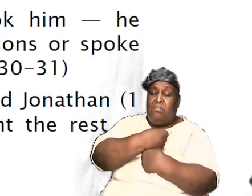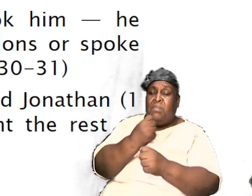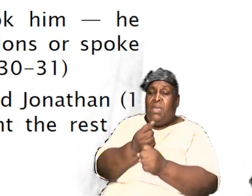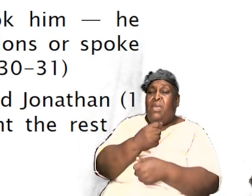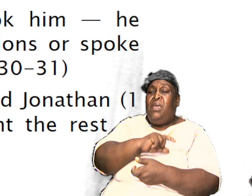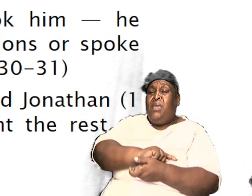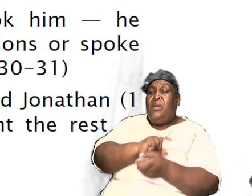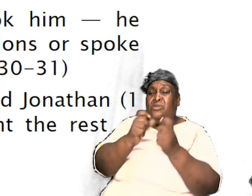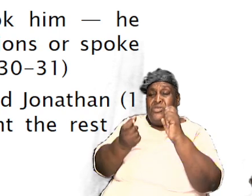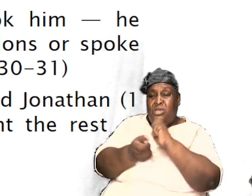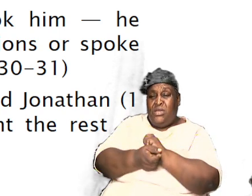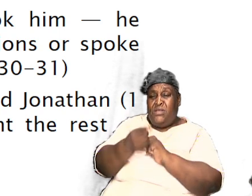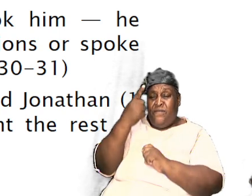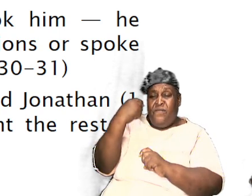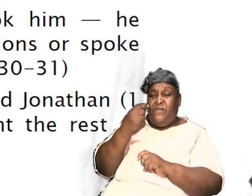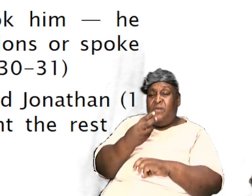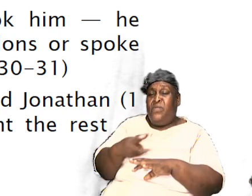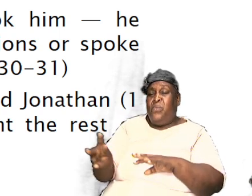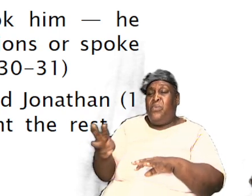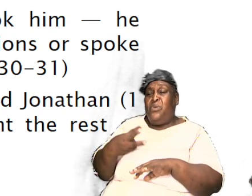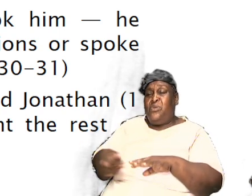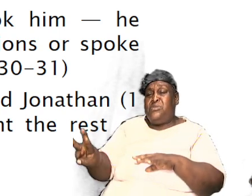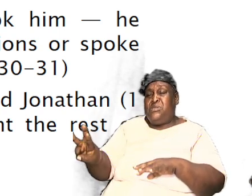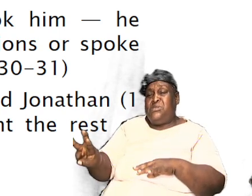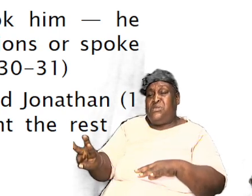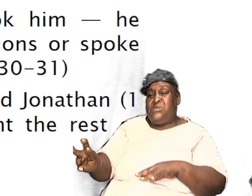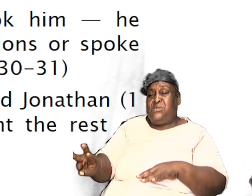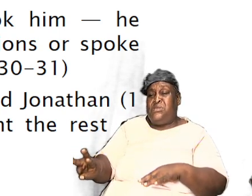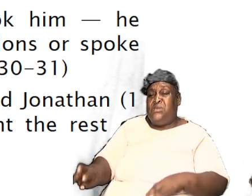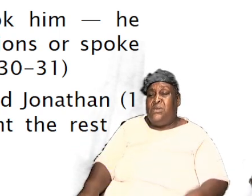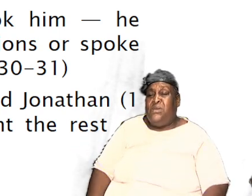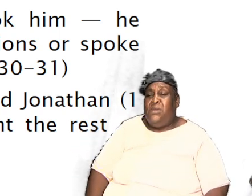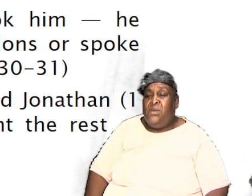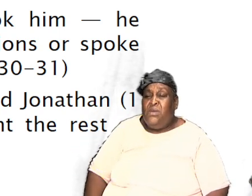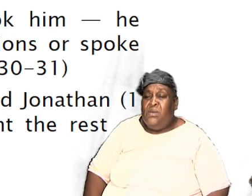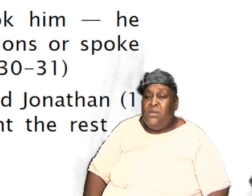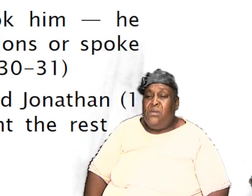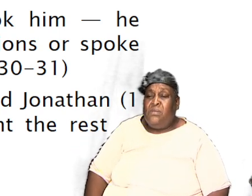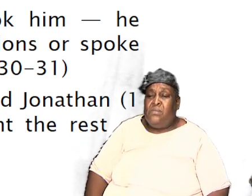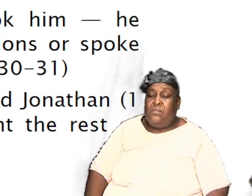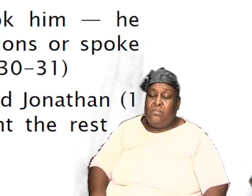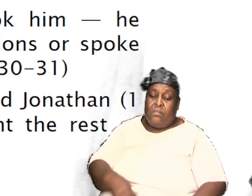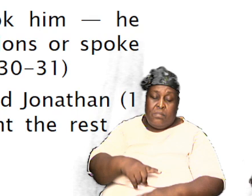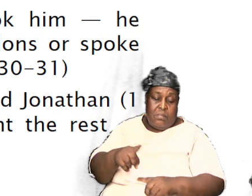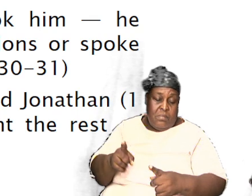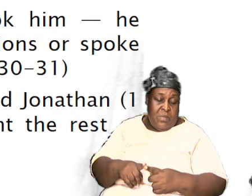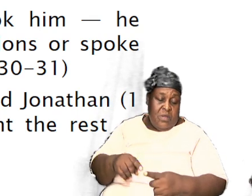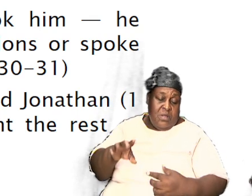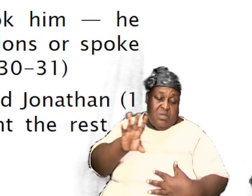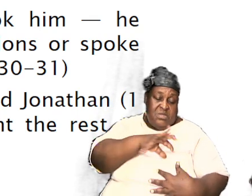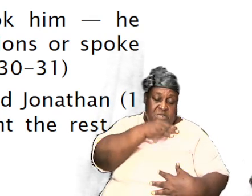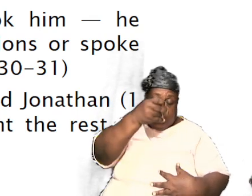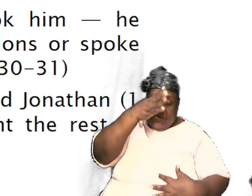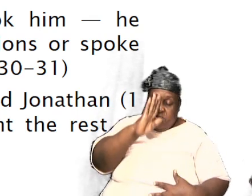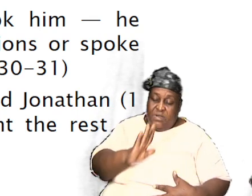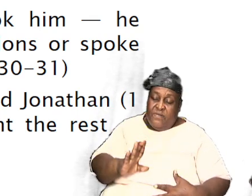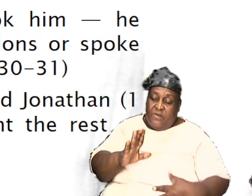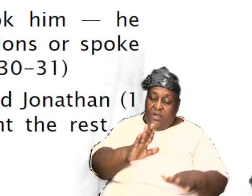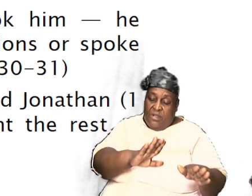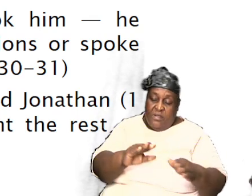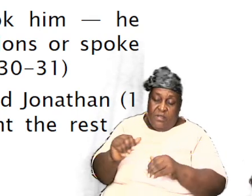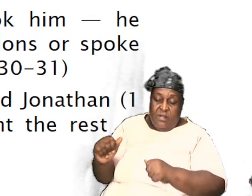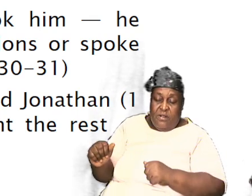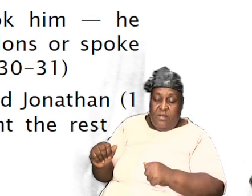turn for the worse when he started, but it took a turn for the worse now when the Spirit of the Lord left